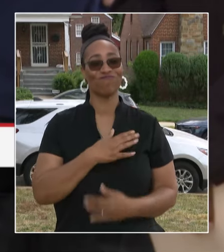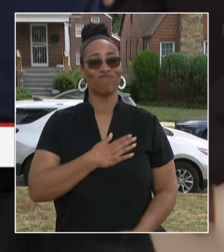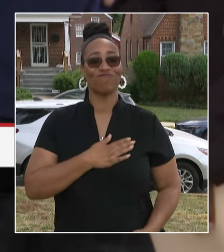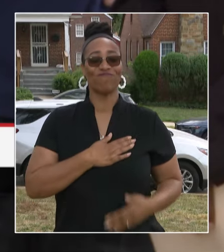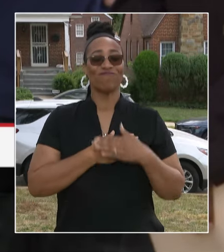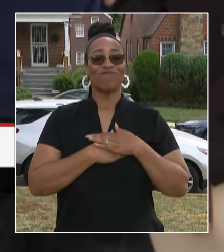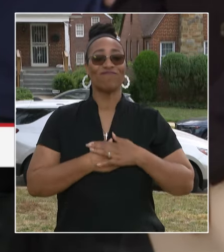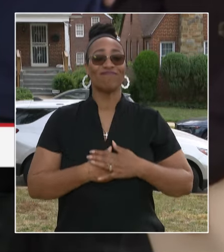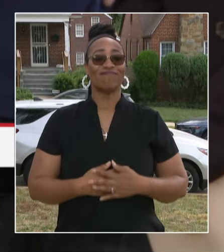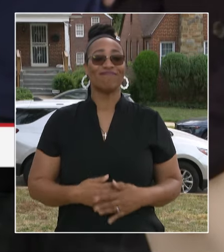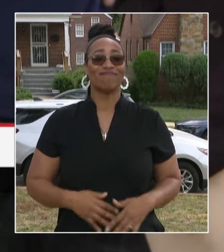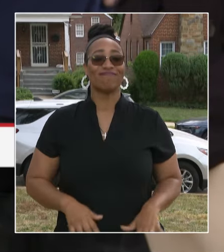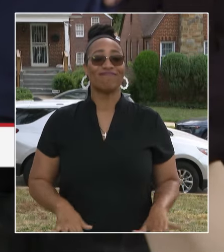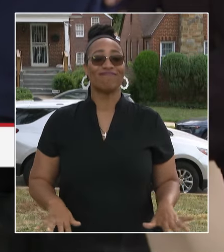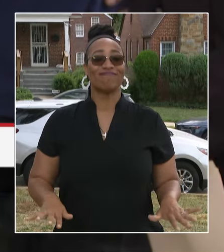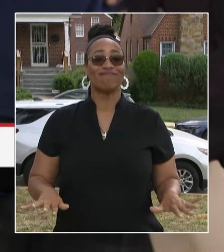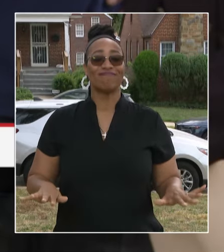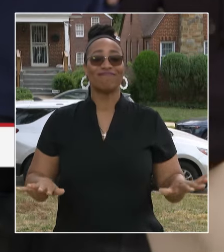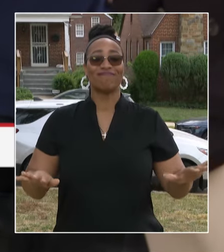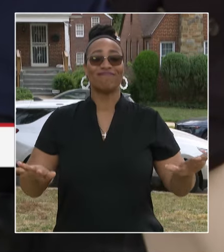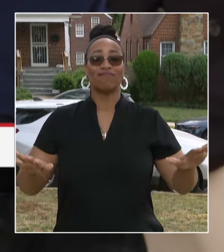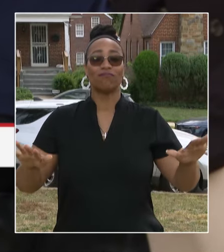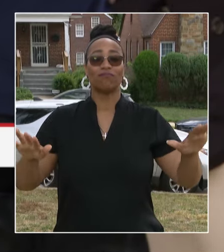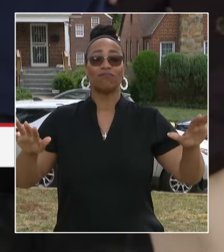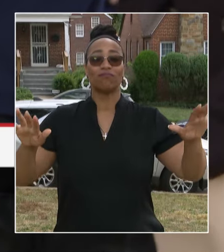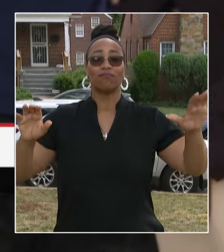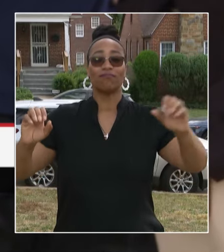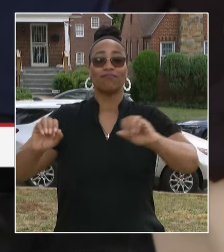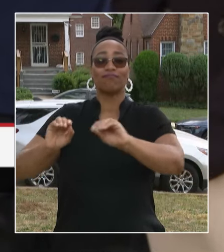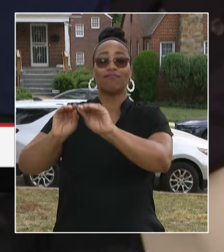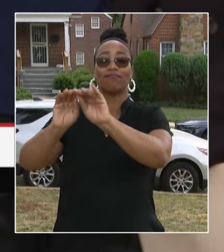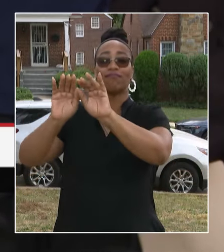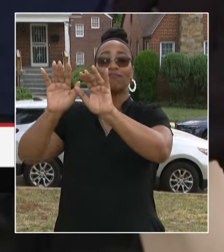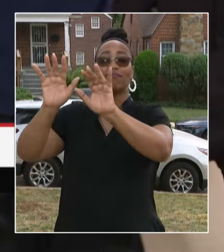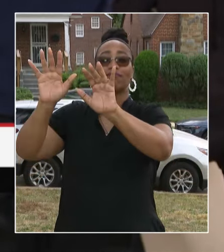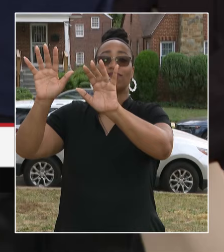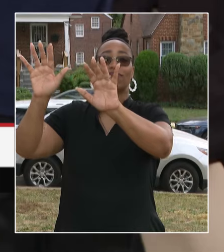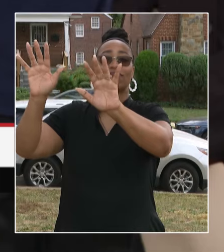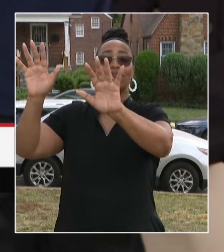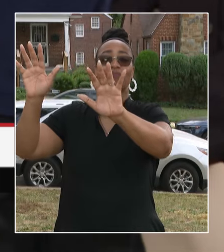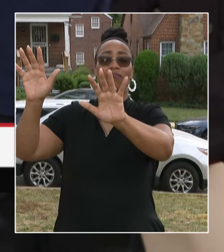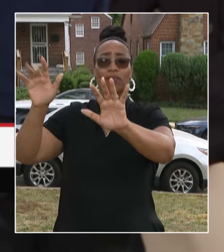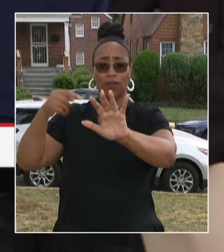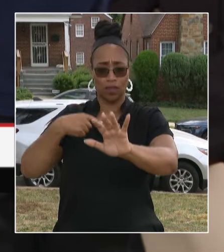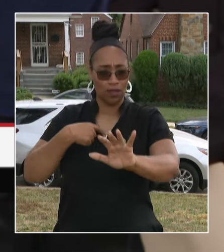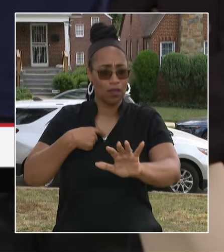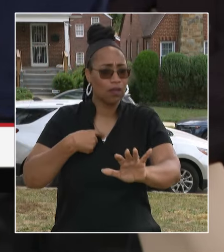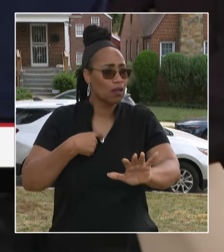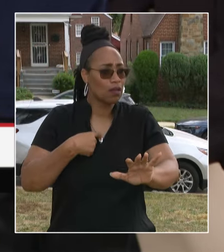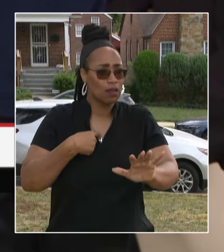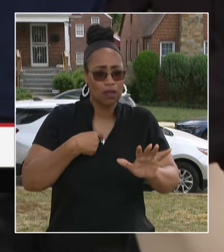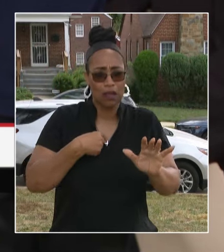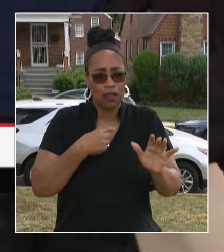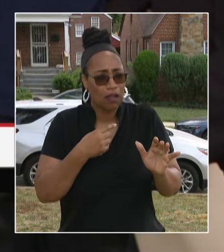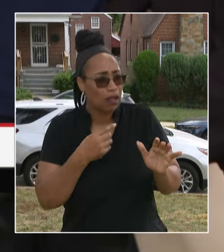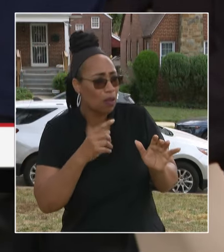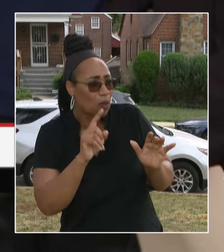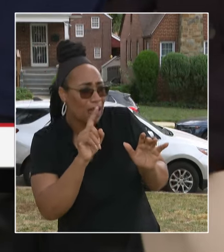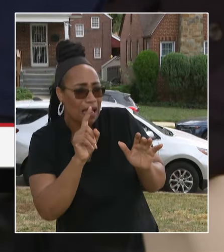When day comes, we ask ourselves, when can we find light in this never-ending shade? The loss we carry, a sea we must